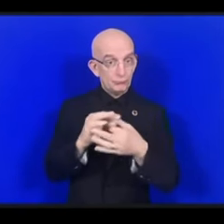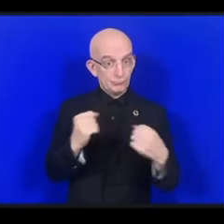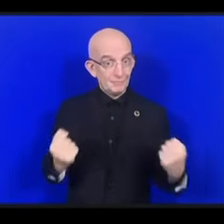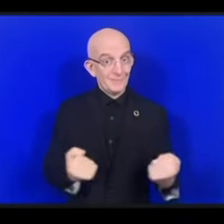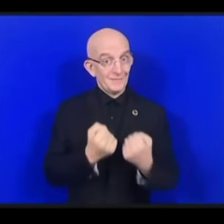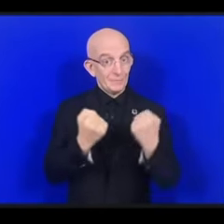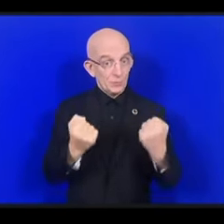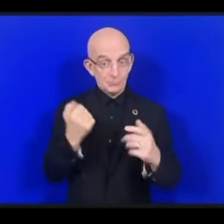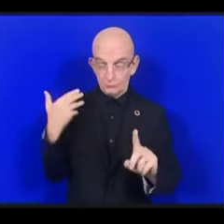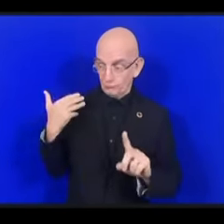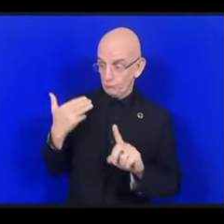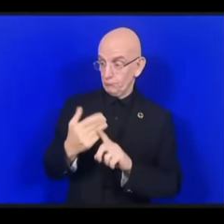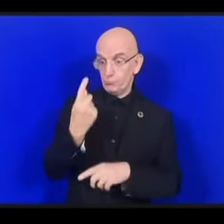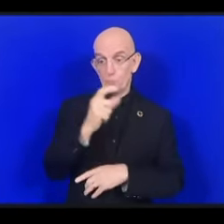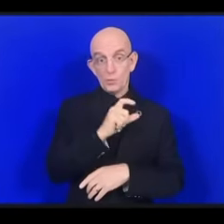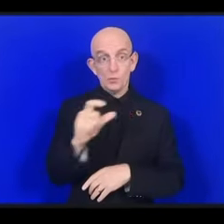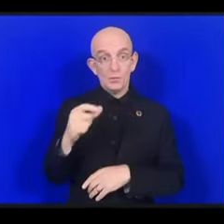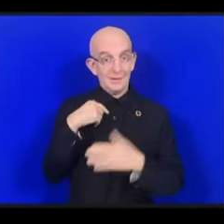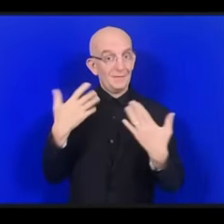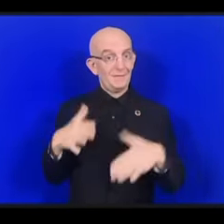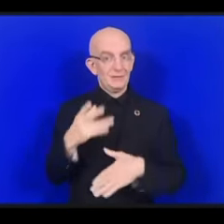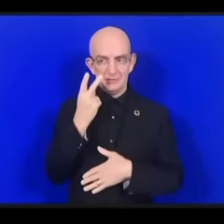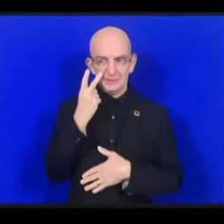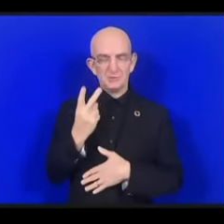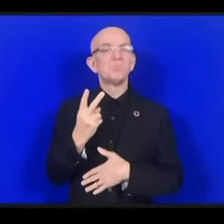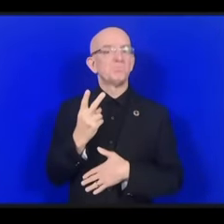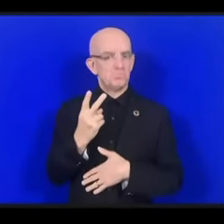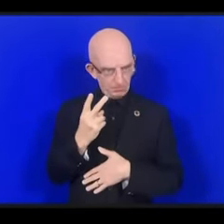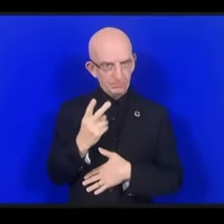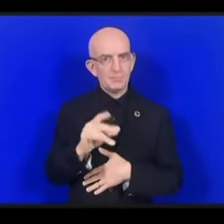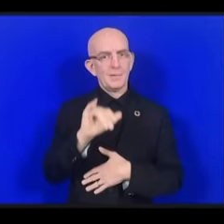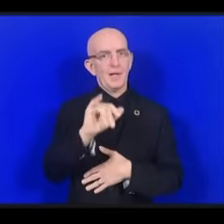indeed delivering on its aims and objectives.